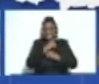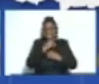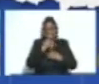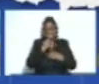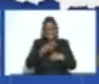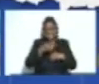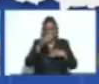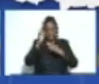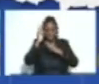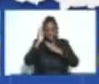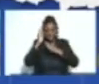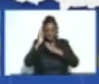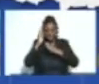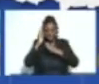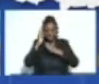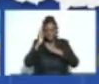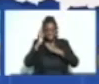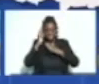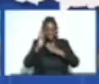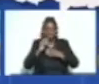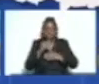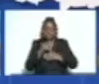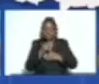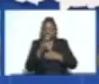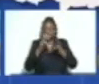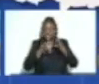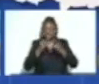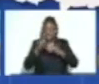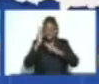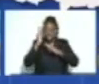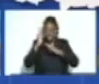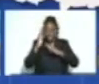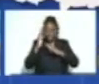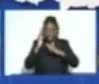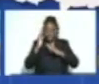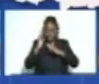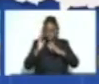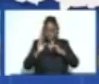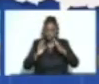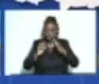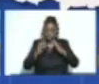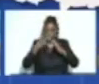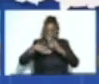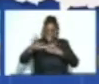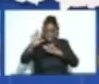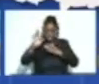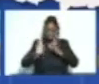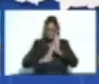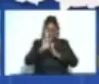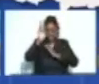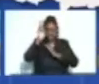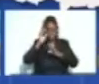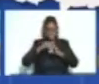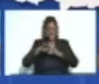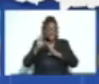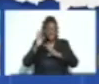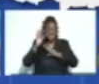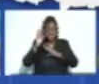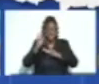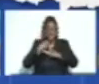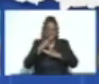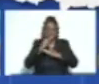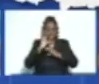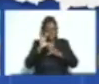the Bahamas. Governor DeSantis is quoted, "If the Bahamas were firing rockets into Fort Lauderdale, like, we would not accept that